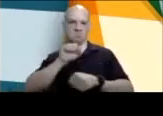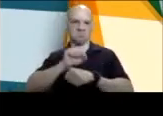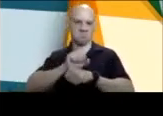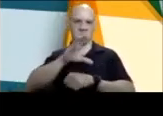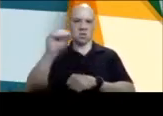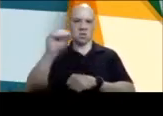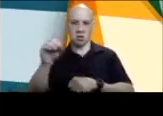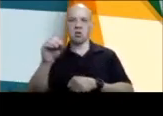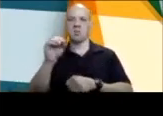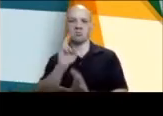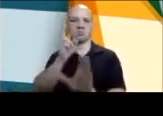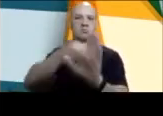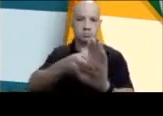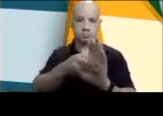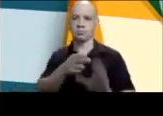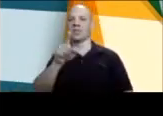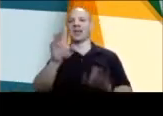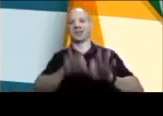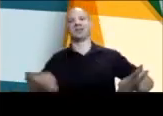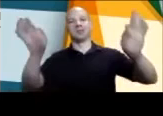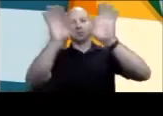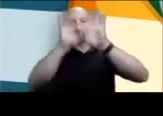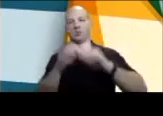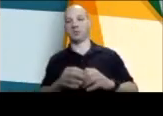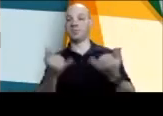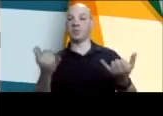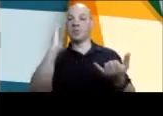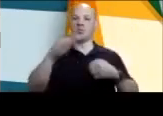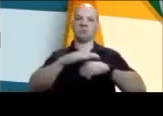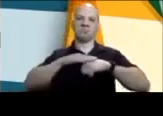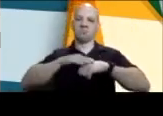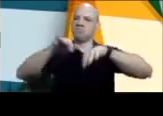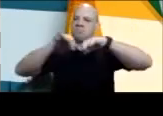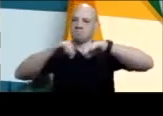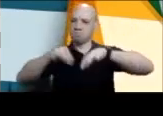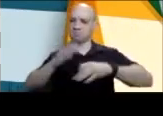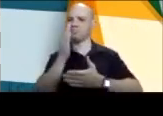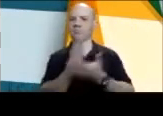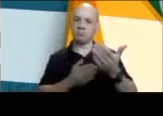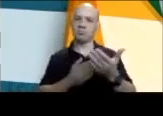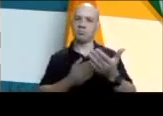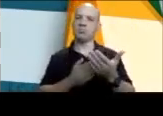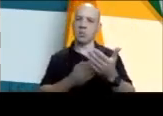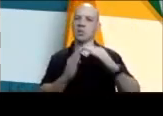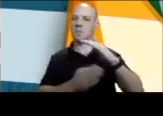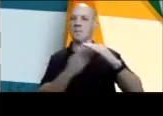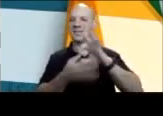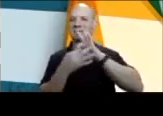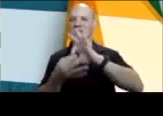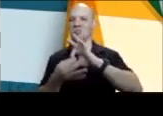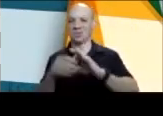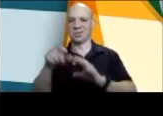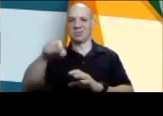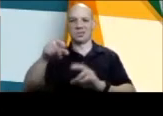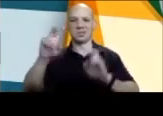participation is also important. Today, we will briefly discuss some of the basics related to this topic area.